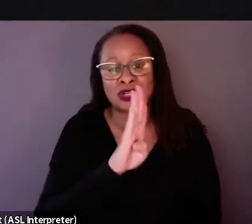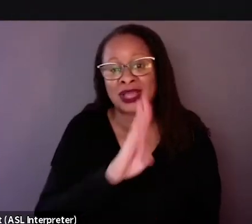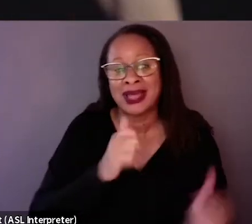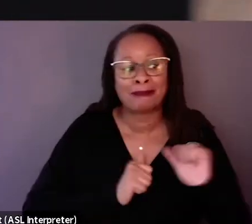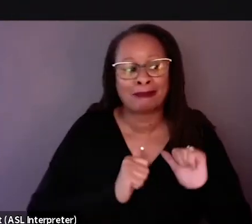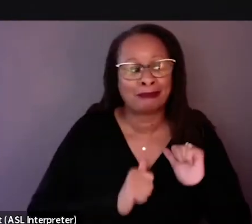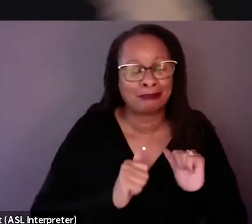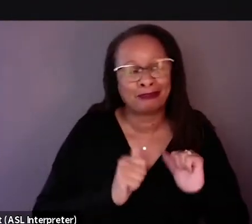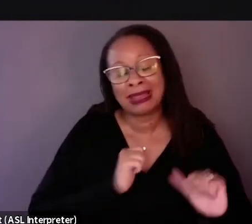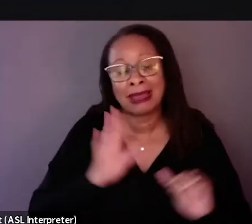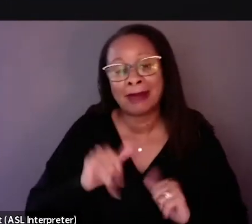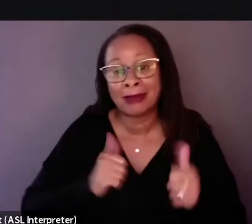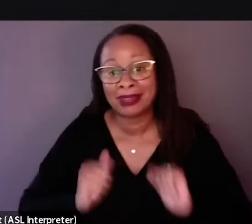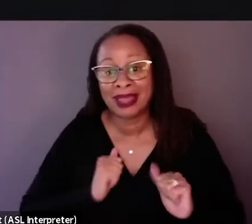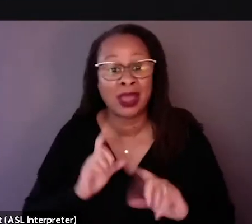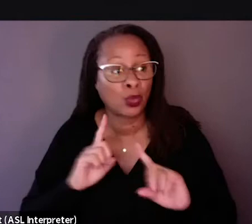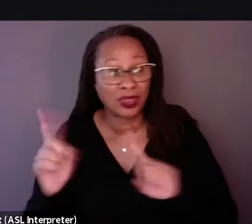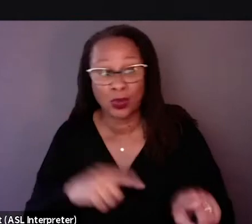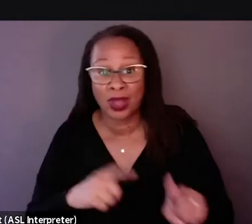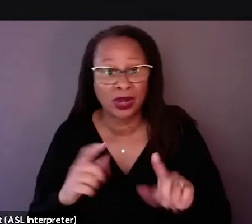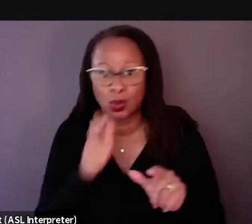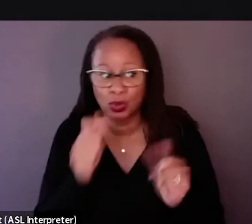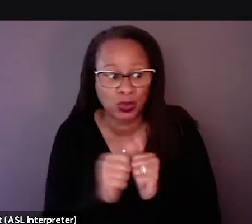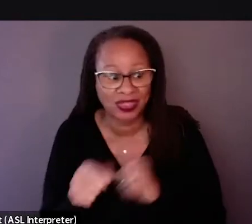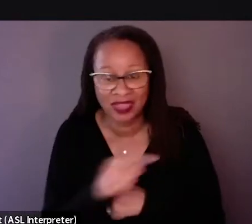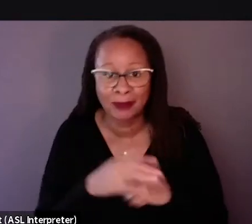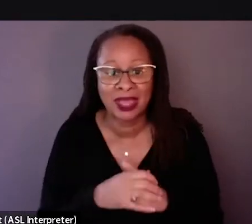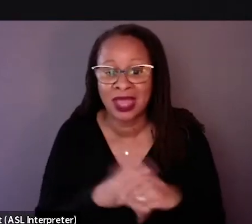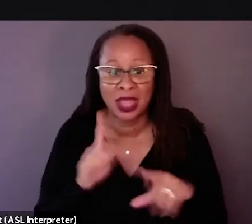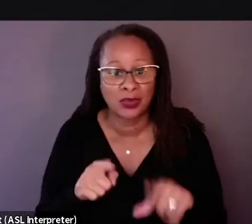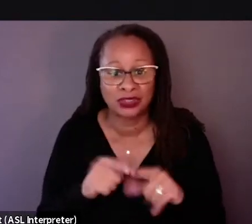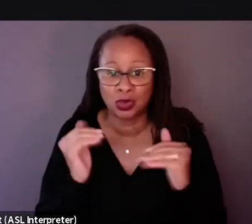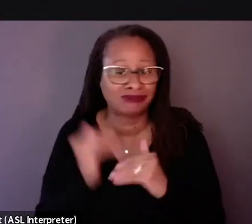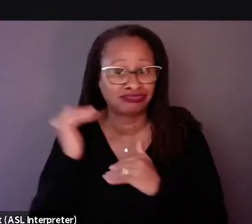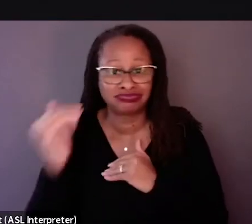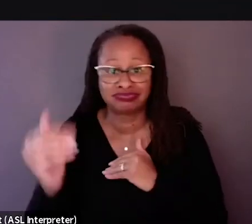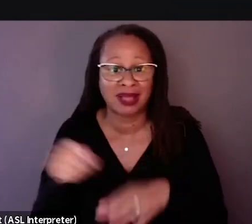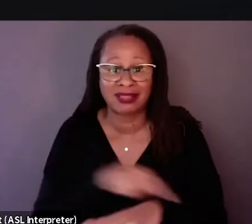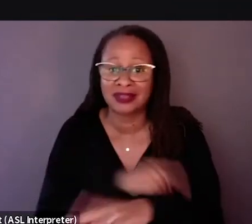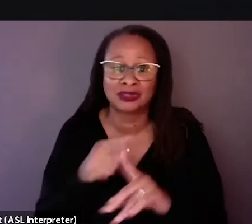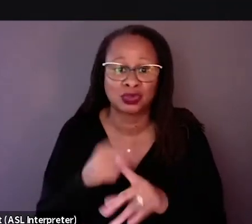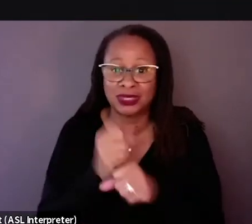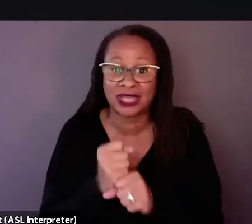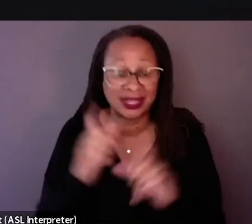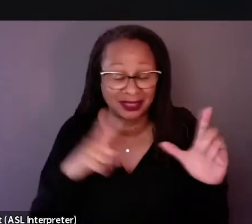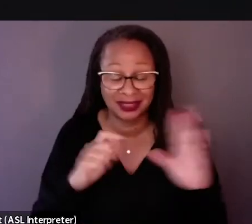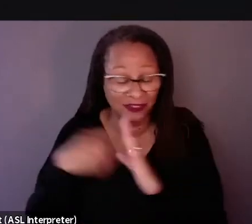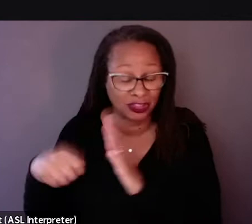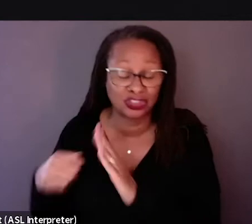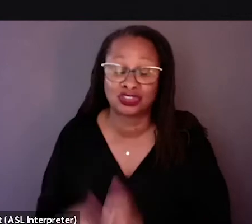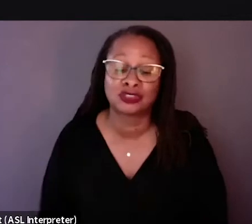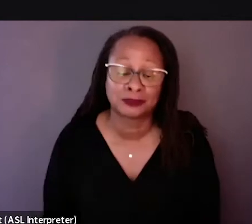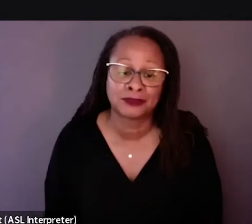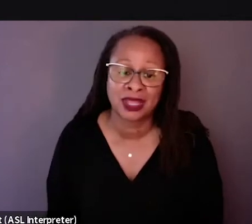the footage, where they went, who they went there with. And they just went to absolutely extraordinary lengths. But I think